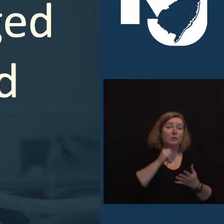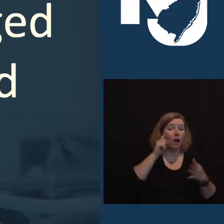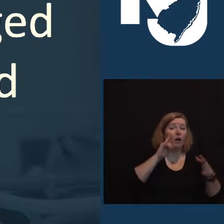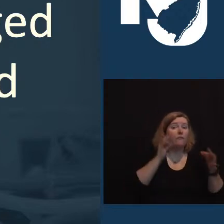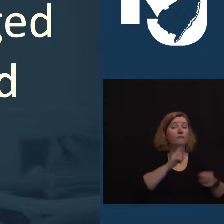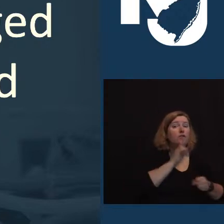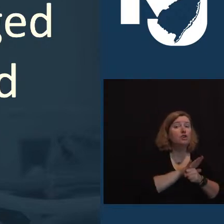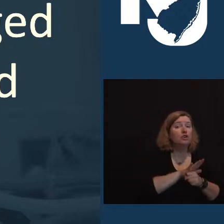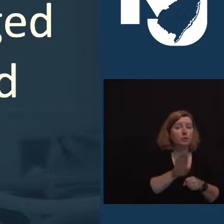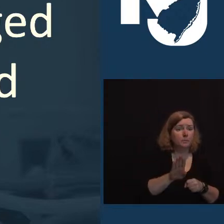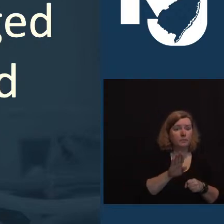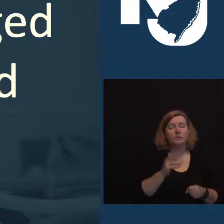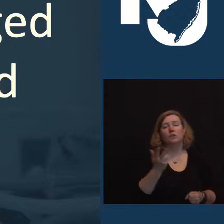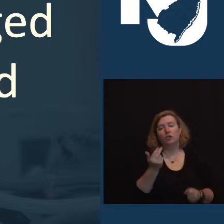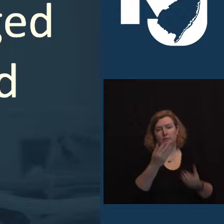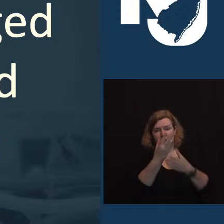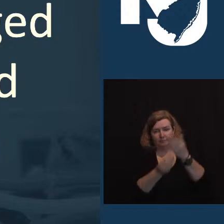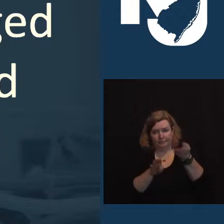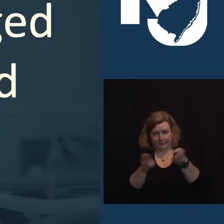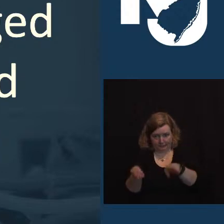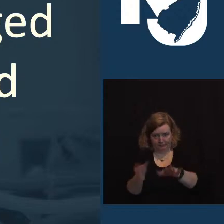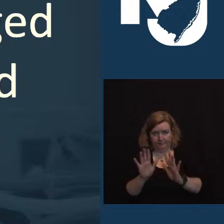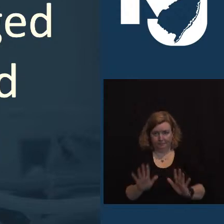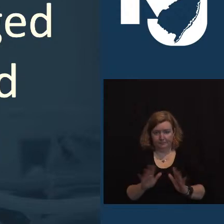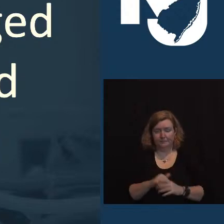13 in-hospital deaths.